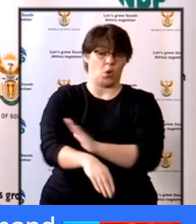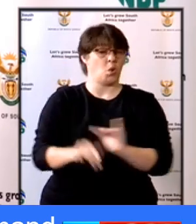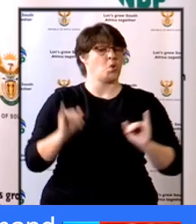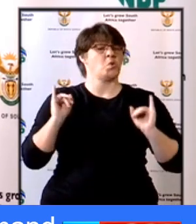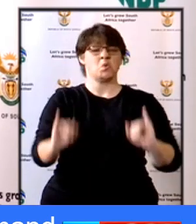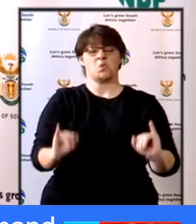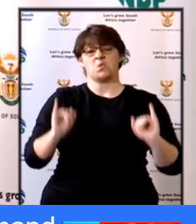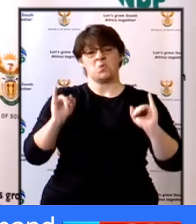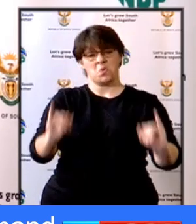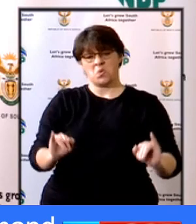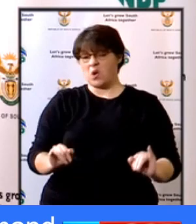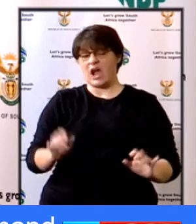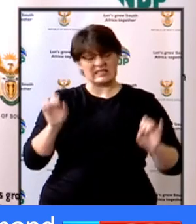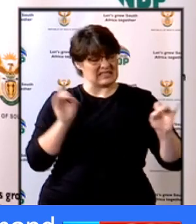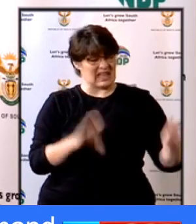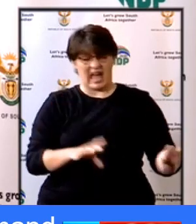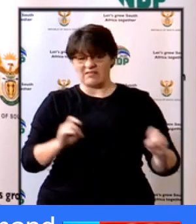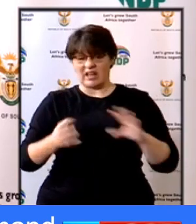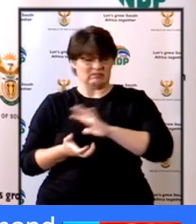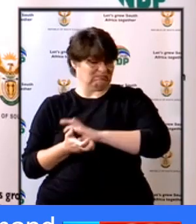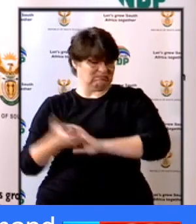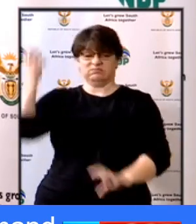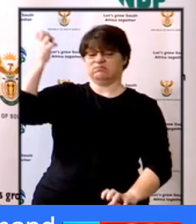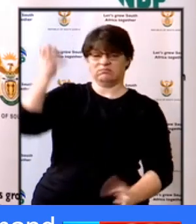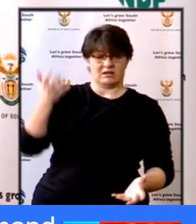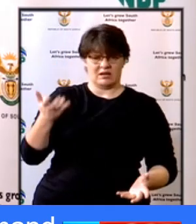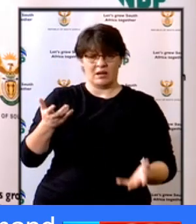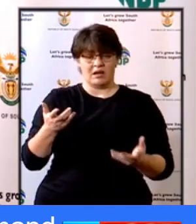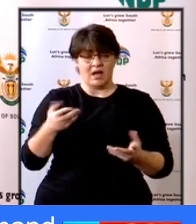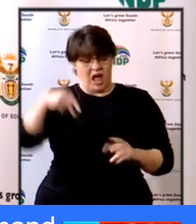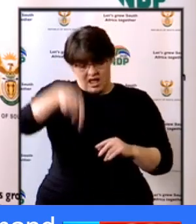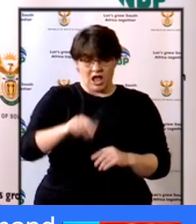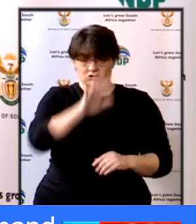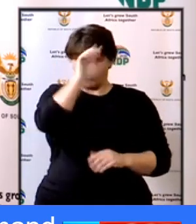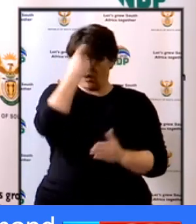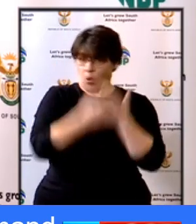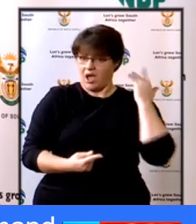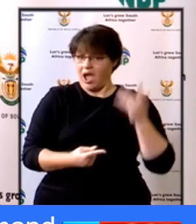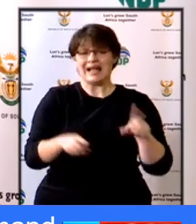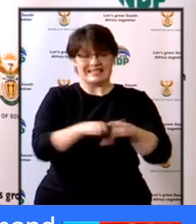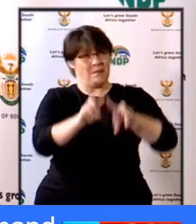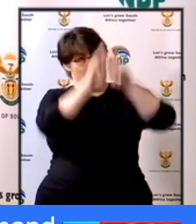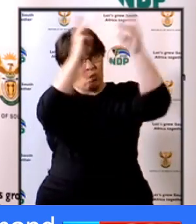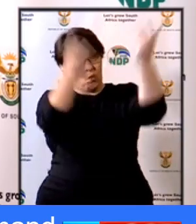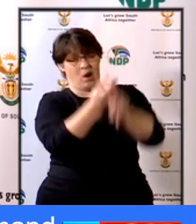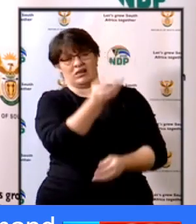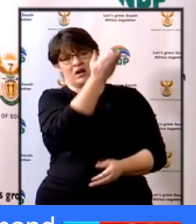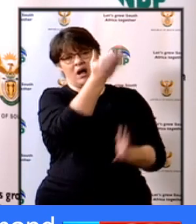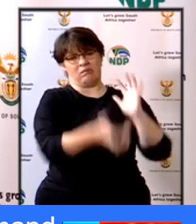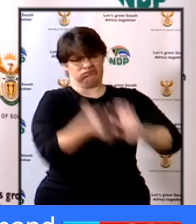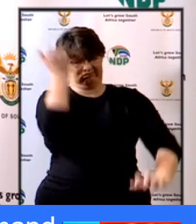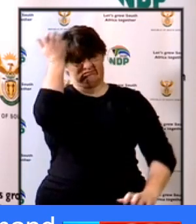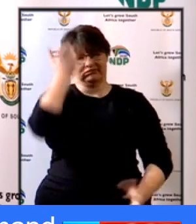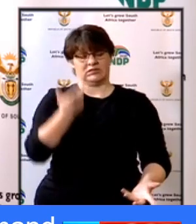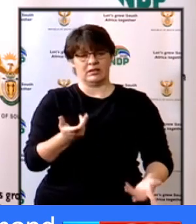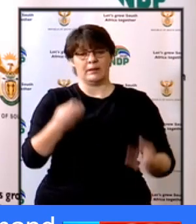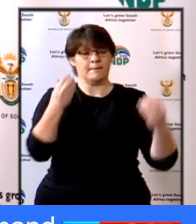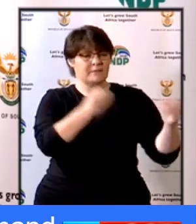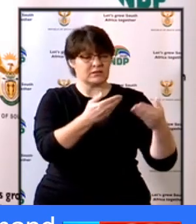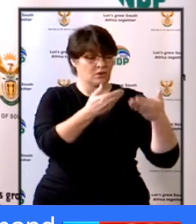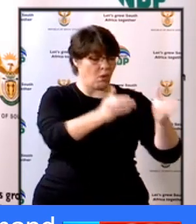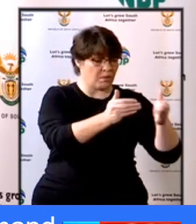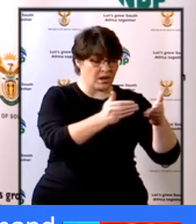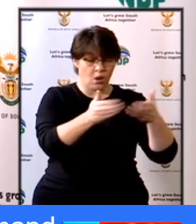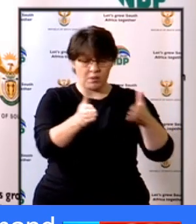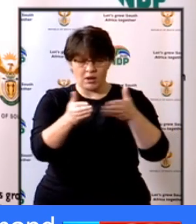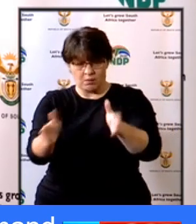harsh, it's been painful, and it's been damaging, both in South Africa and across the world. And as we open businesses again, we